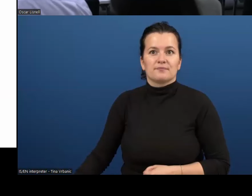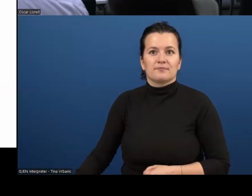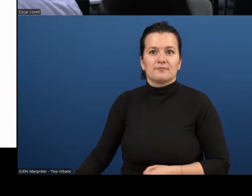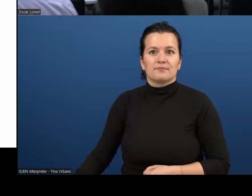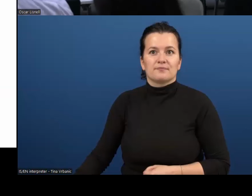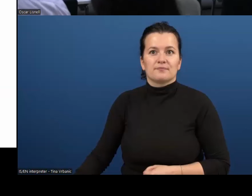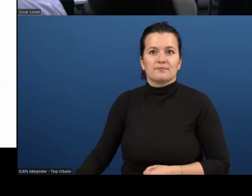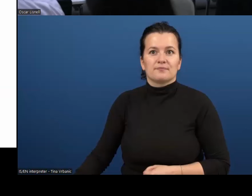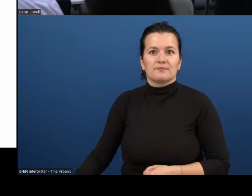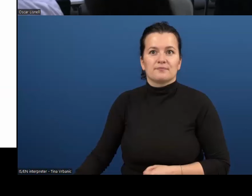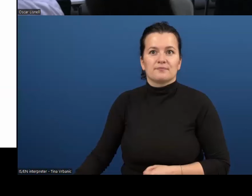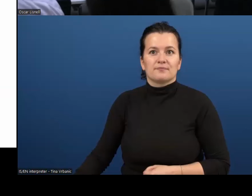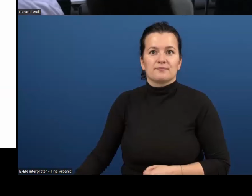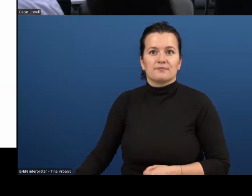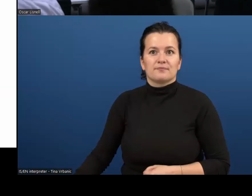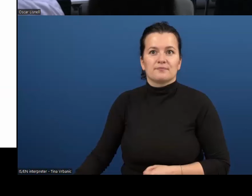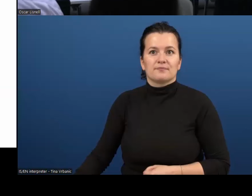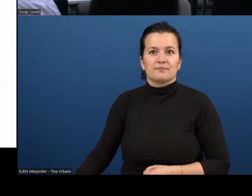So yes,